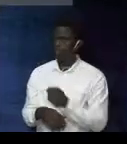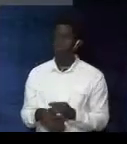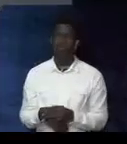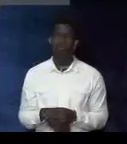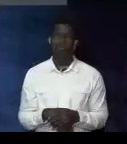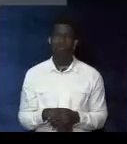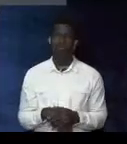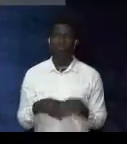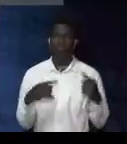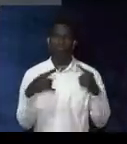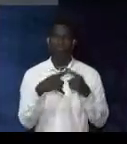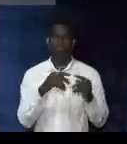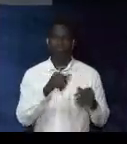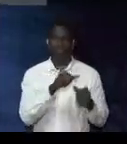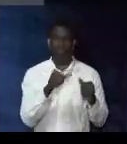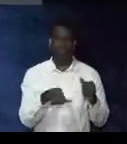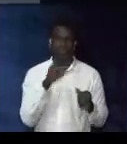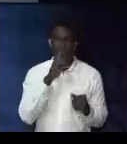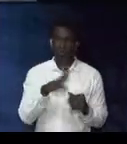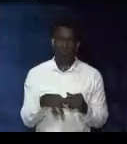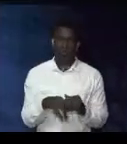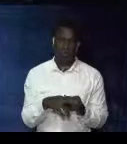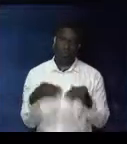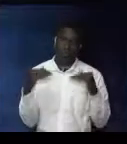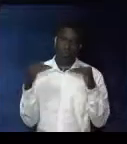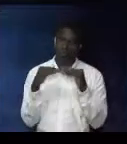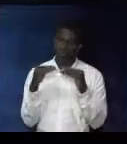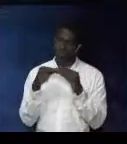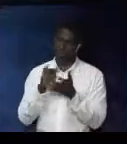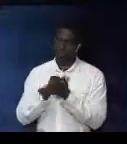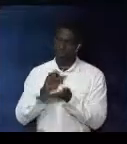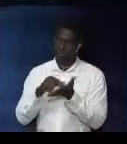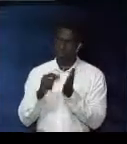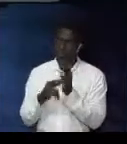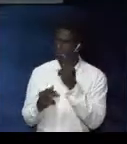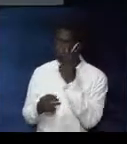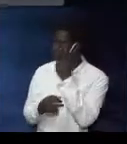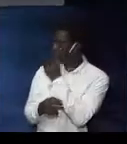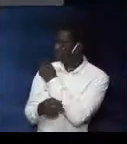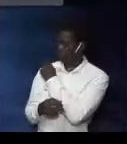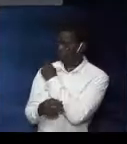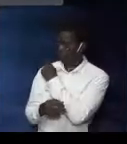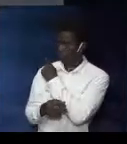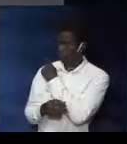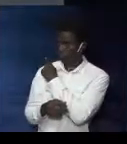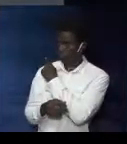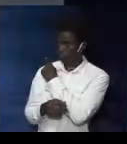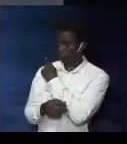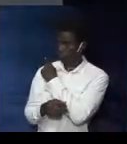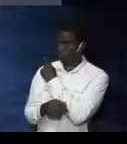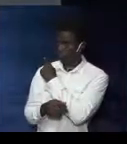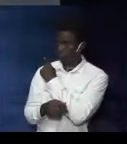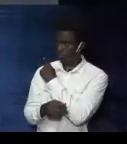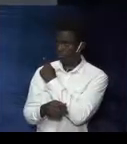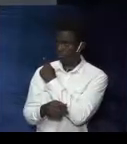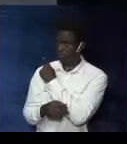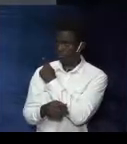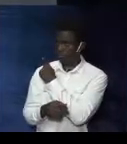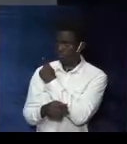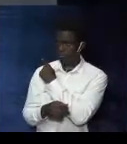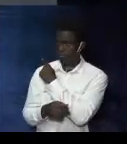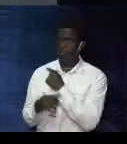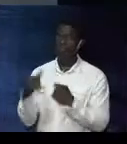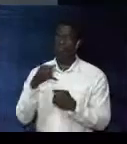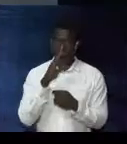this. Opposite angles are equal. That means that this angle is equal to this